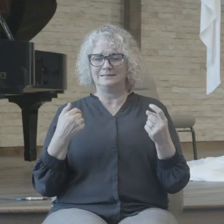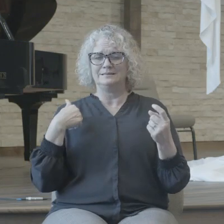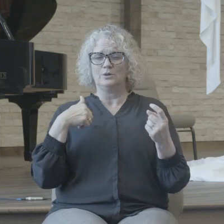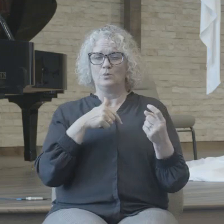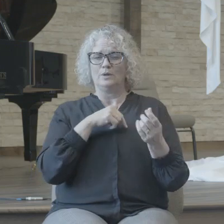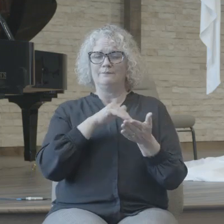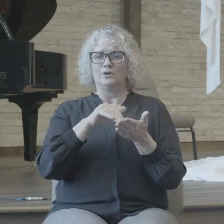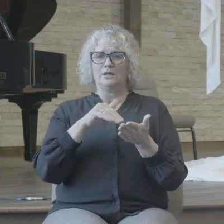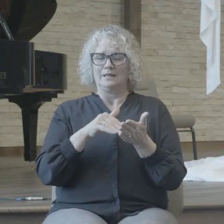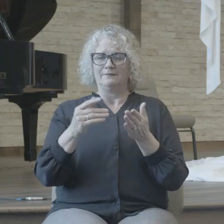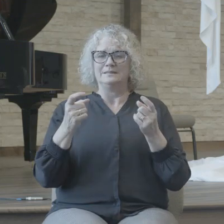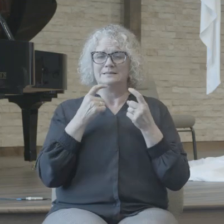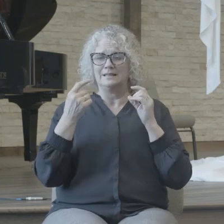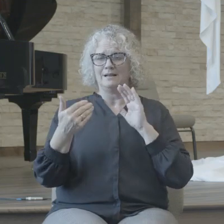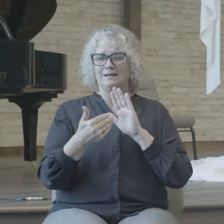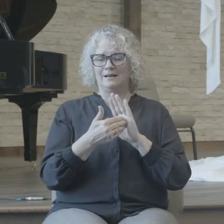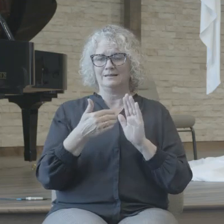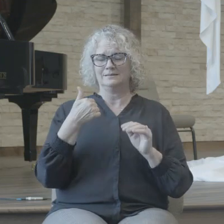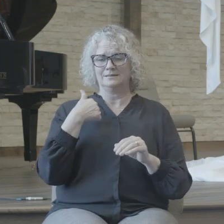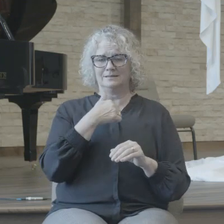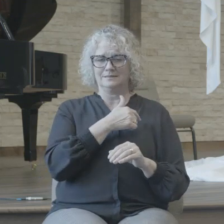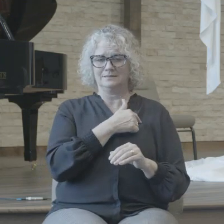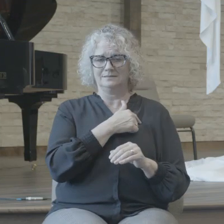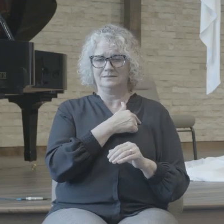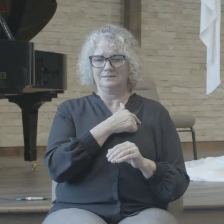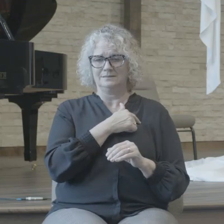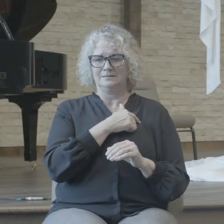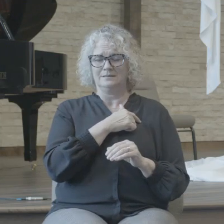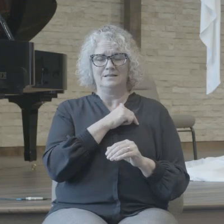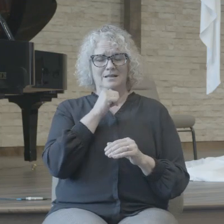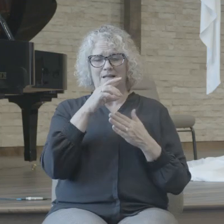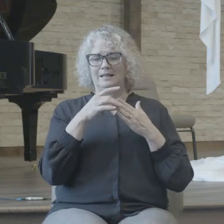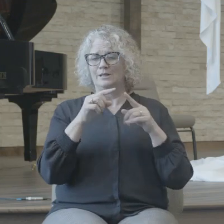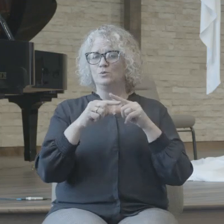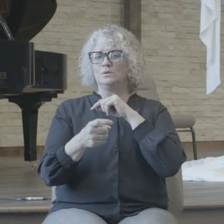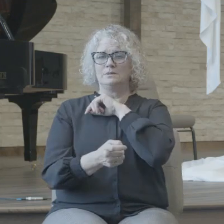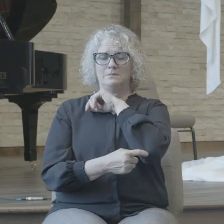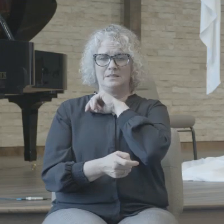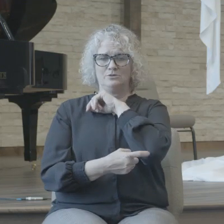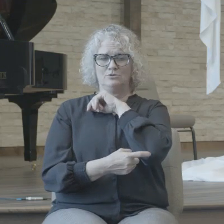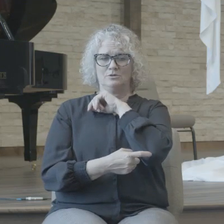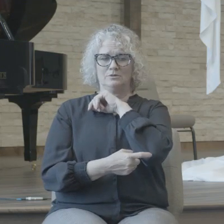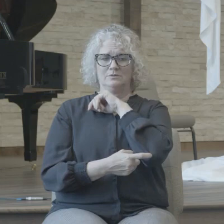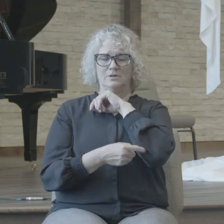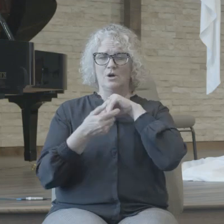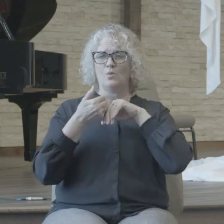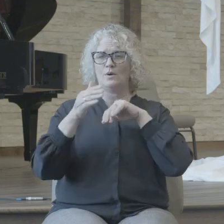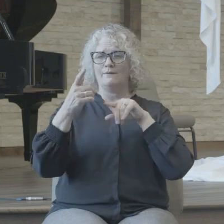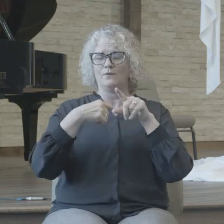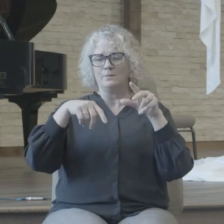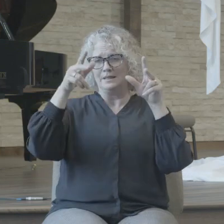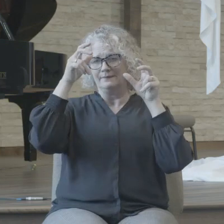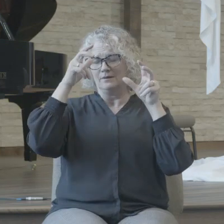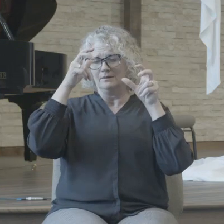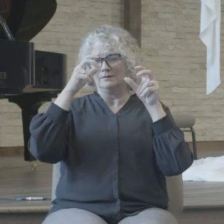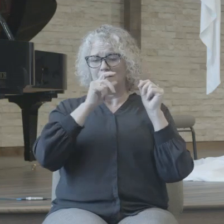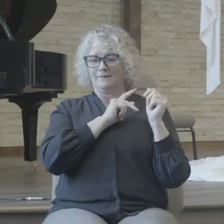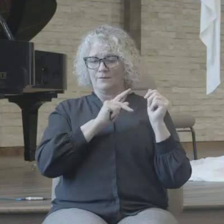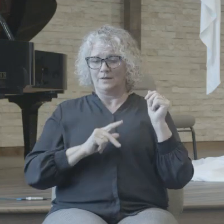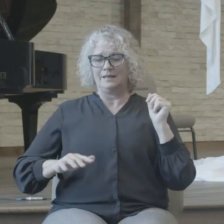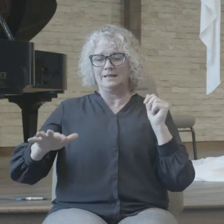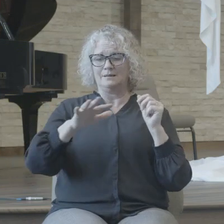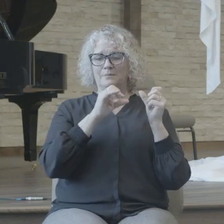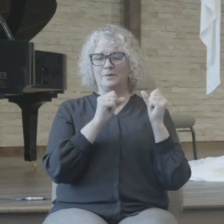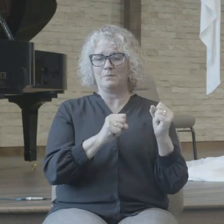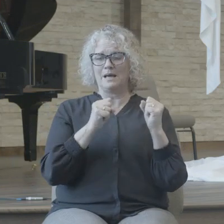we forgive those who sin against us. Lead us not into temptation, but deliver us from evil. For